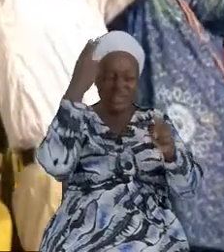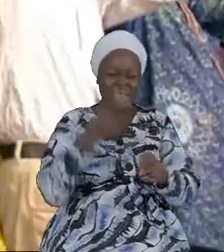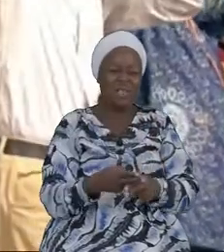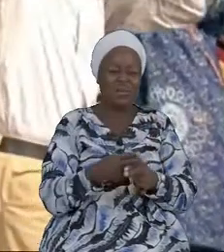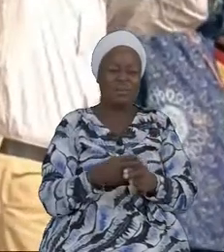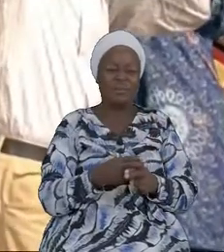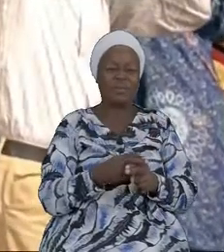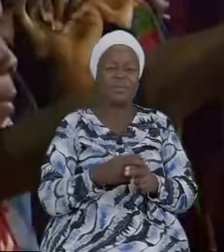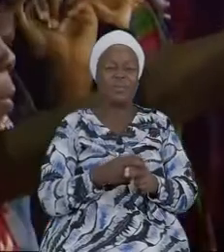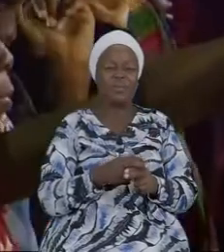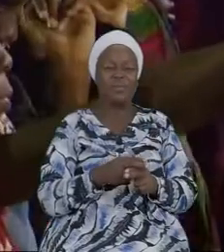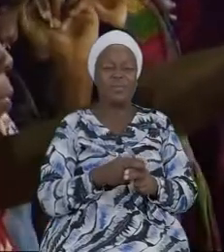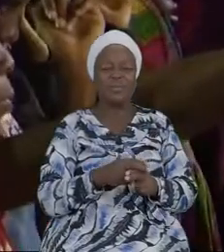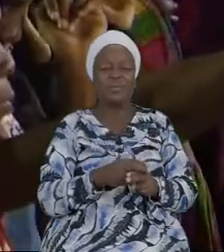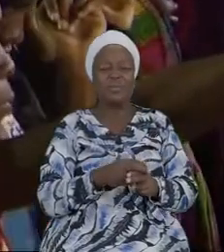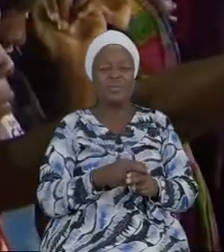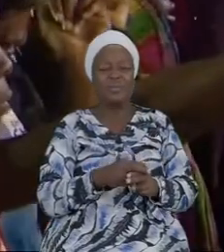name.